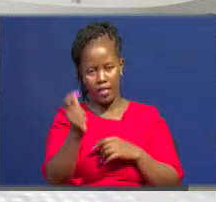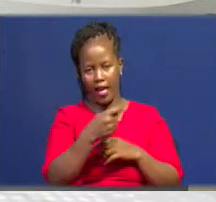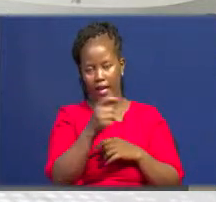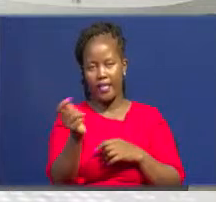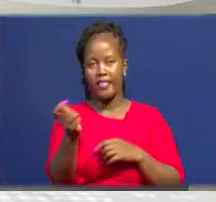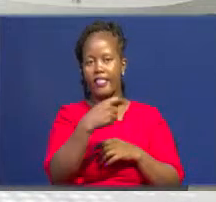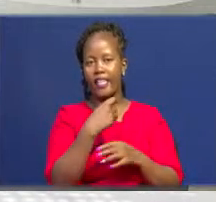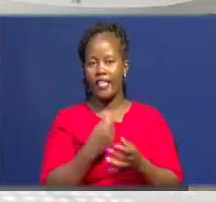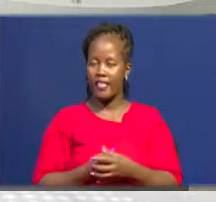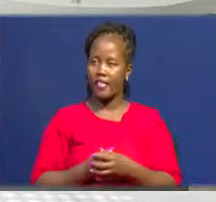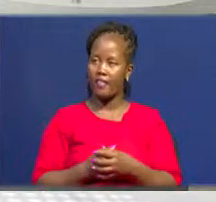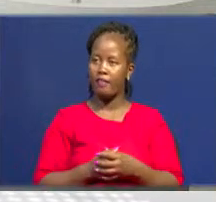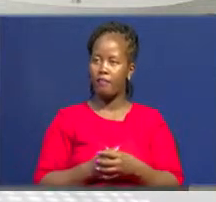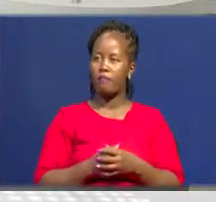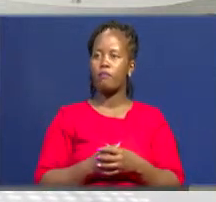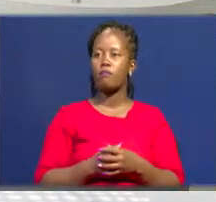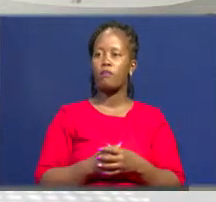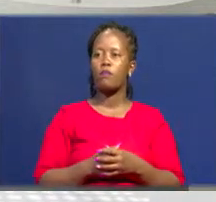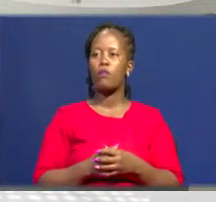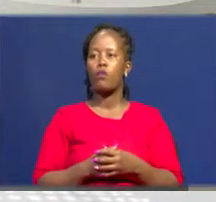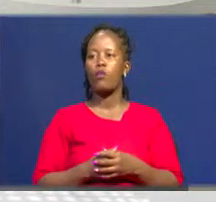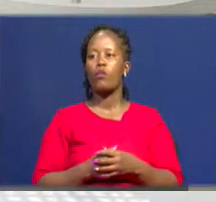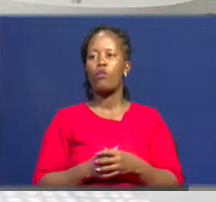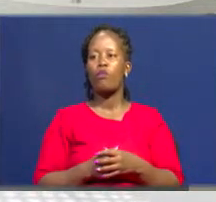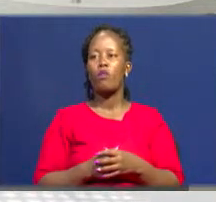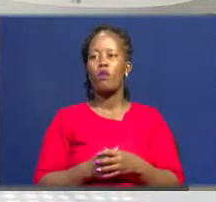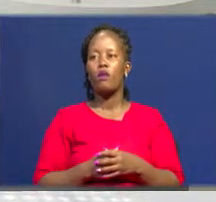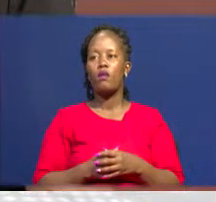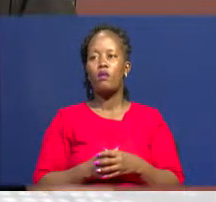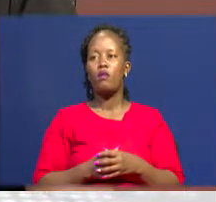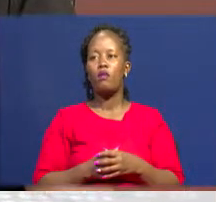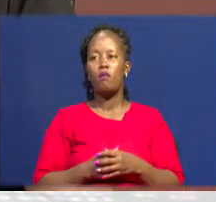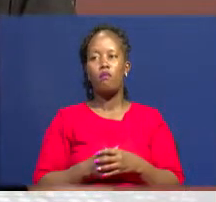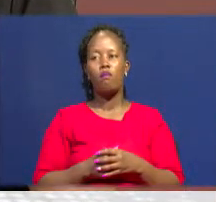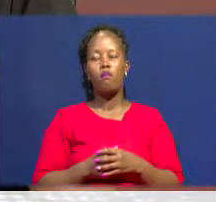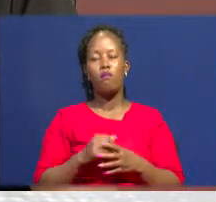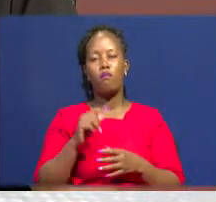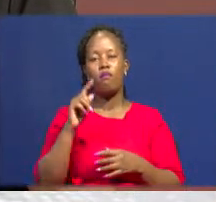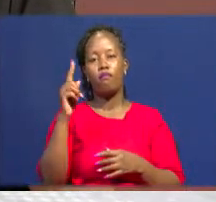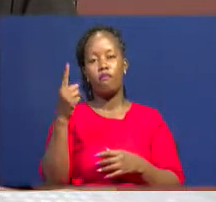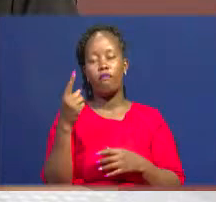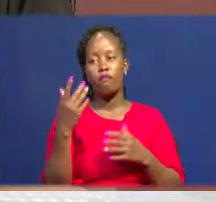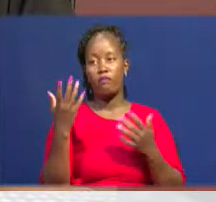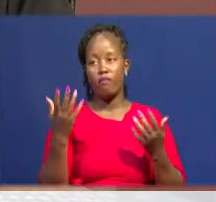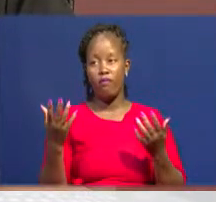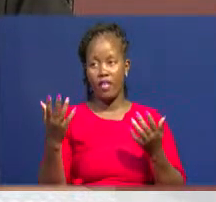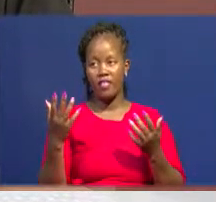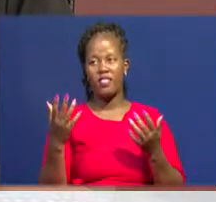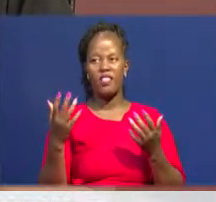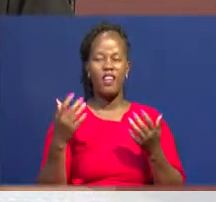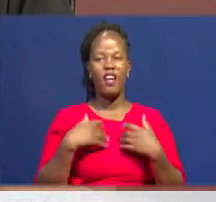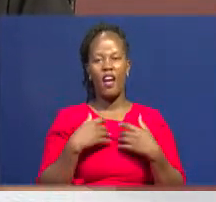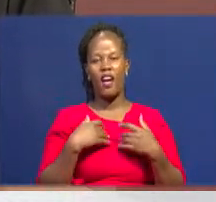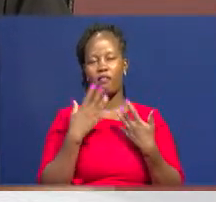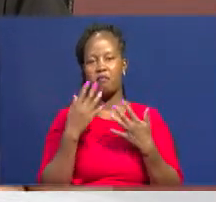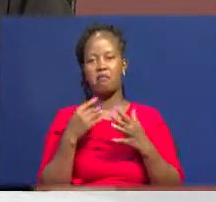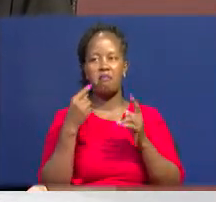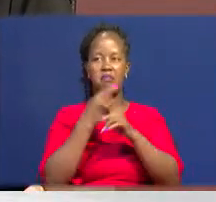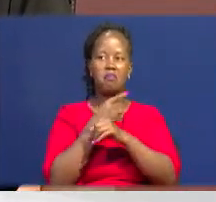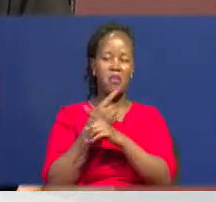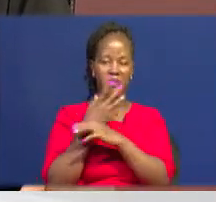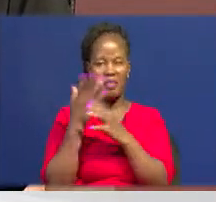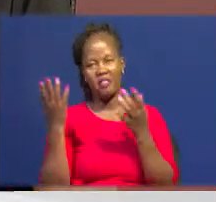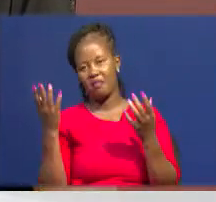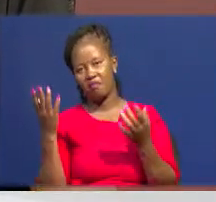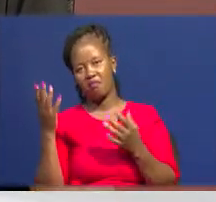First of all, it's the as you were saying before, it's the attention span. It's